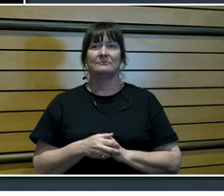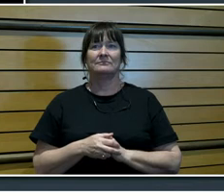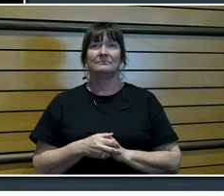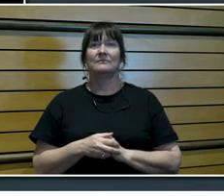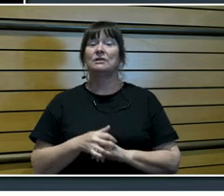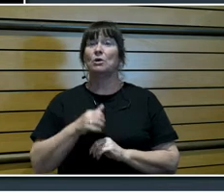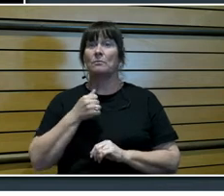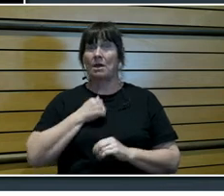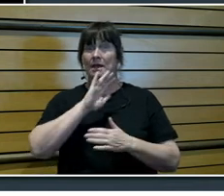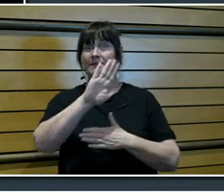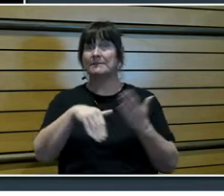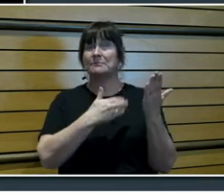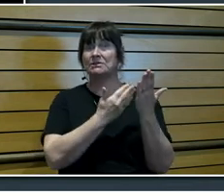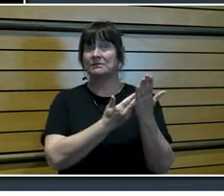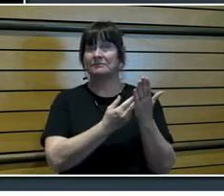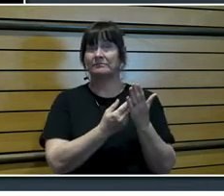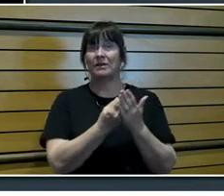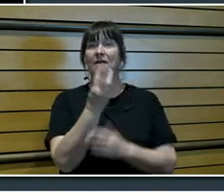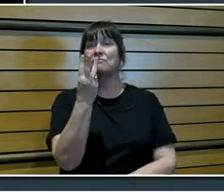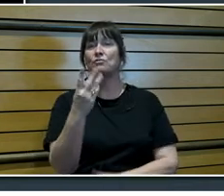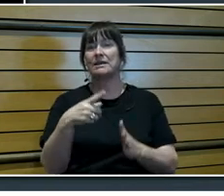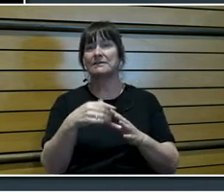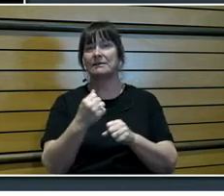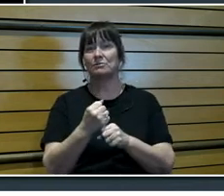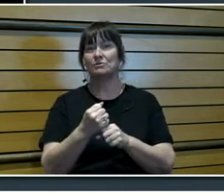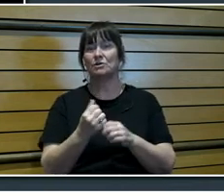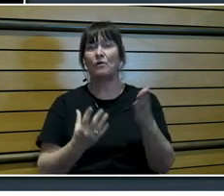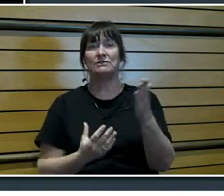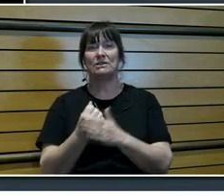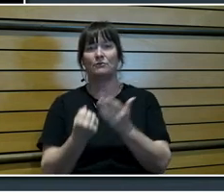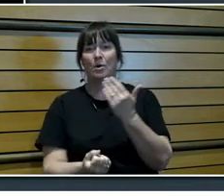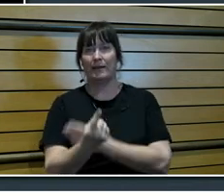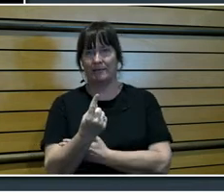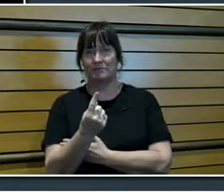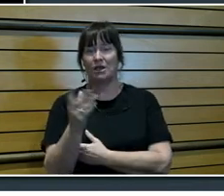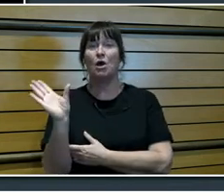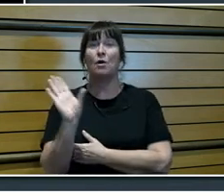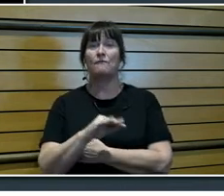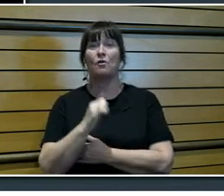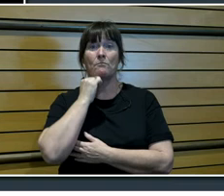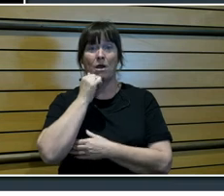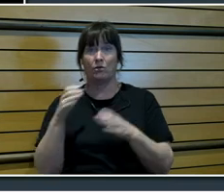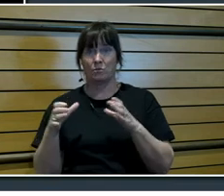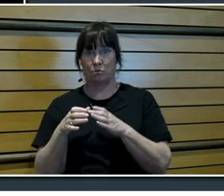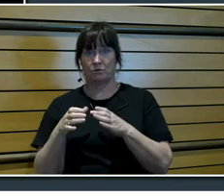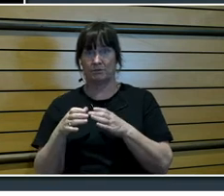So my submission focuses on three examples of achievable outcomes arising from Māori